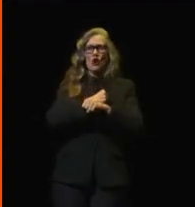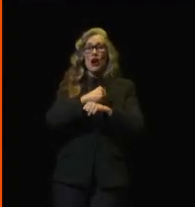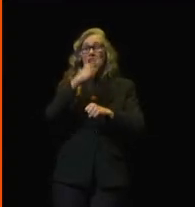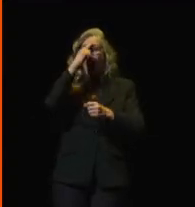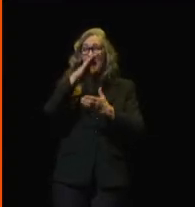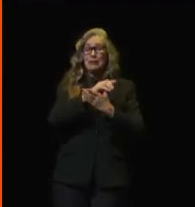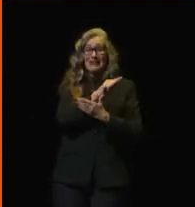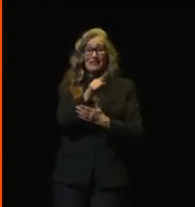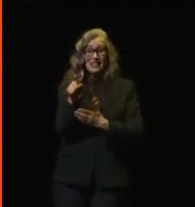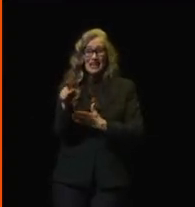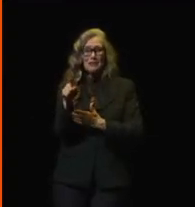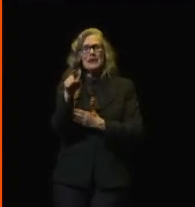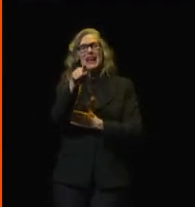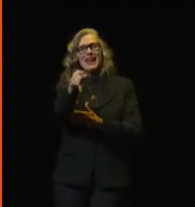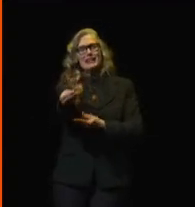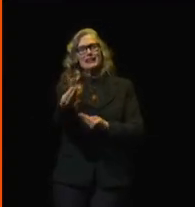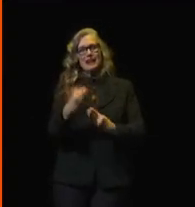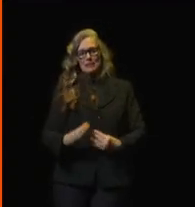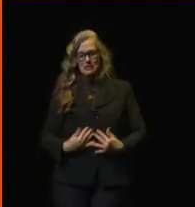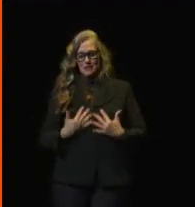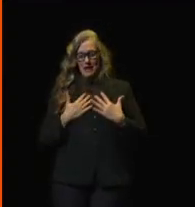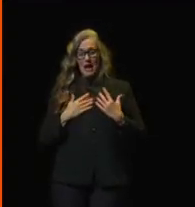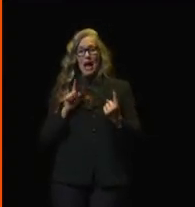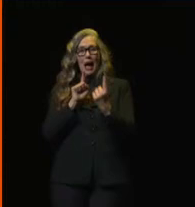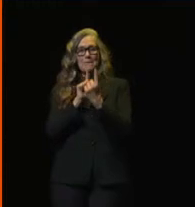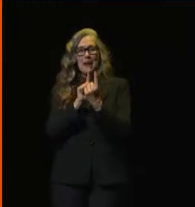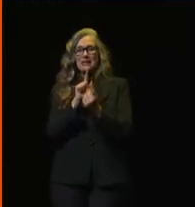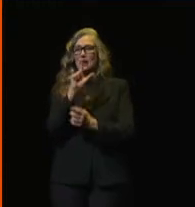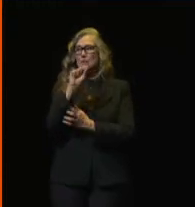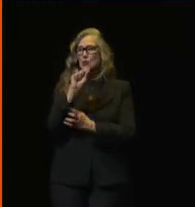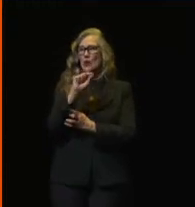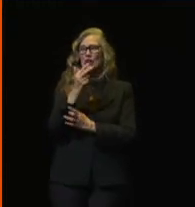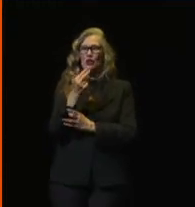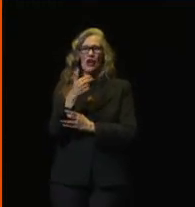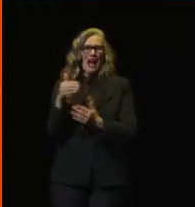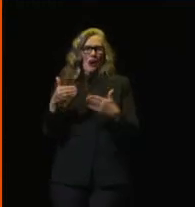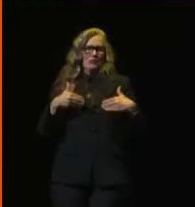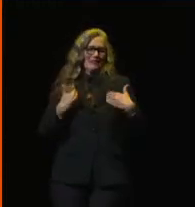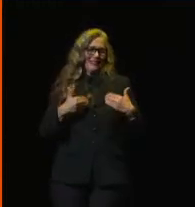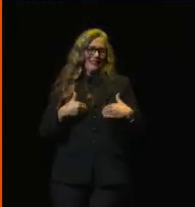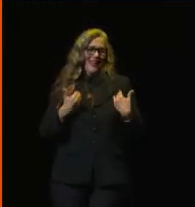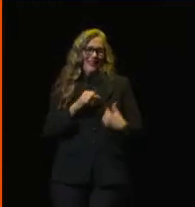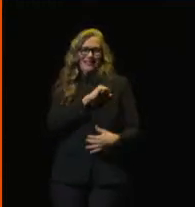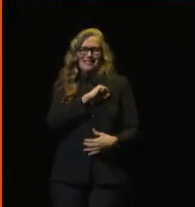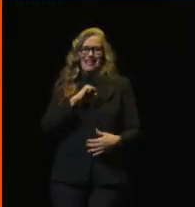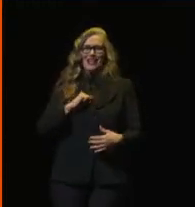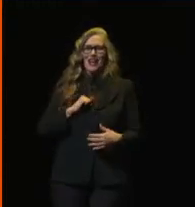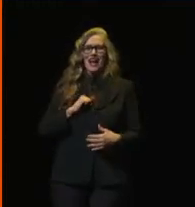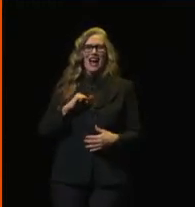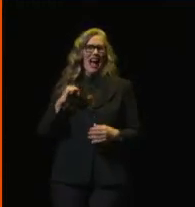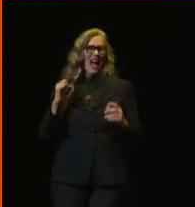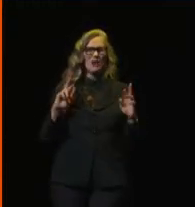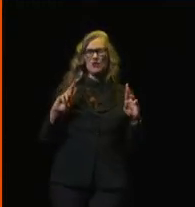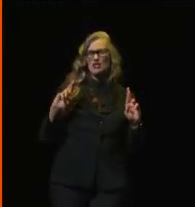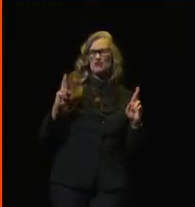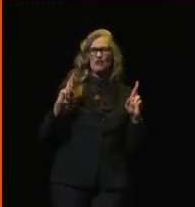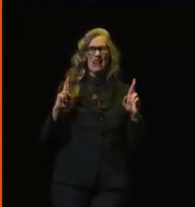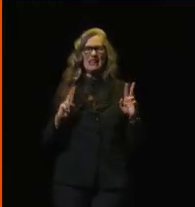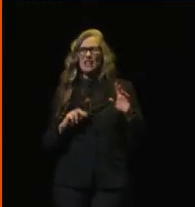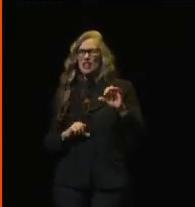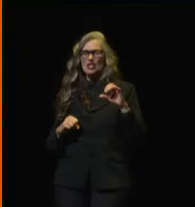met Ady back in 2013. I was a baby senator, and Ady was ready to tangle with